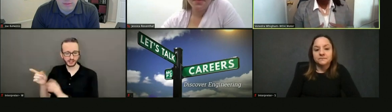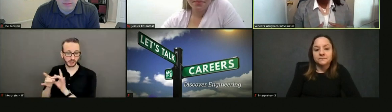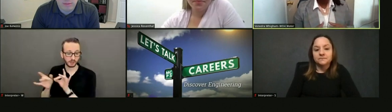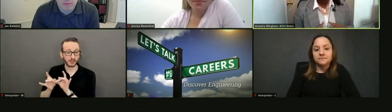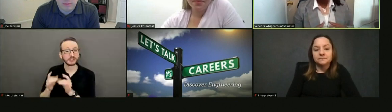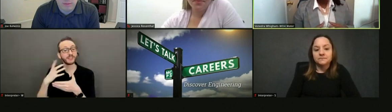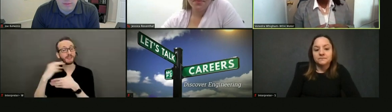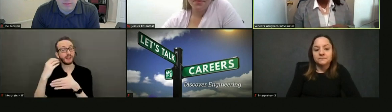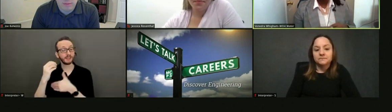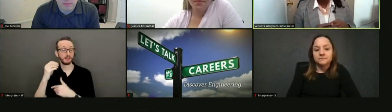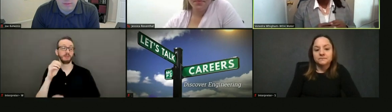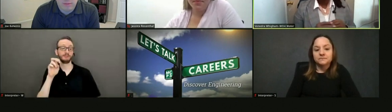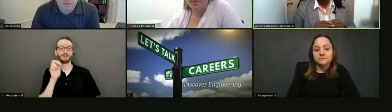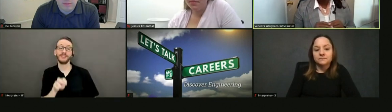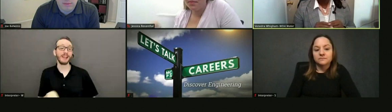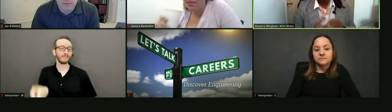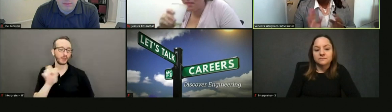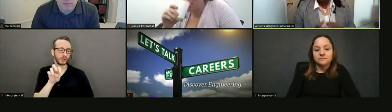adventures,